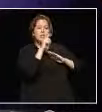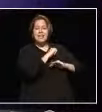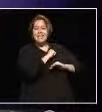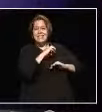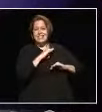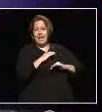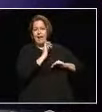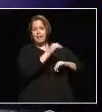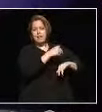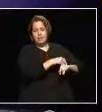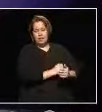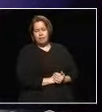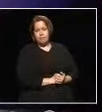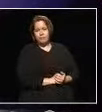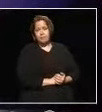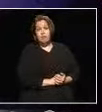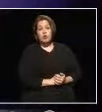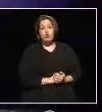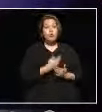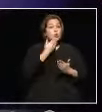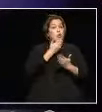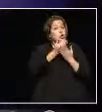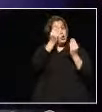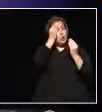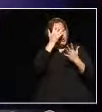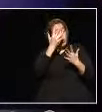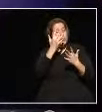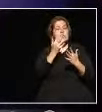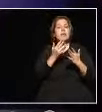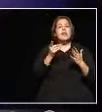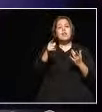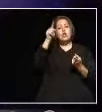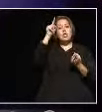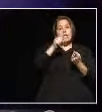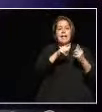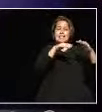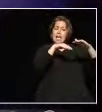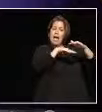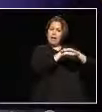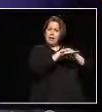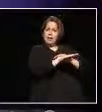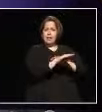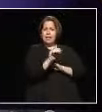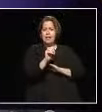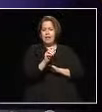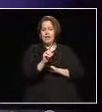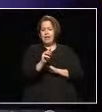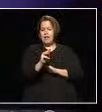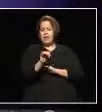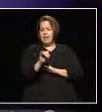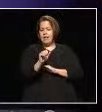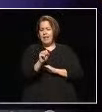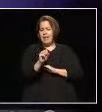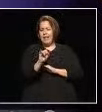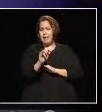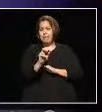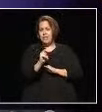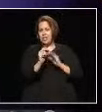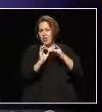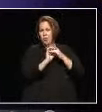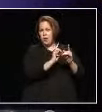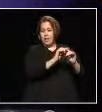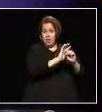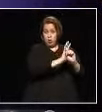at that point. And so the good news is there's much less admission related to COVID-19 happening,